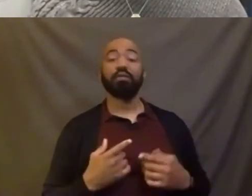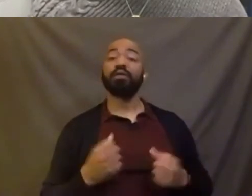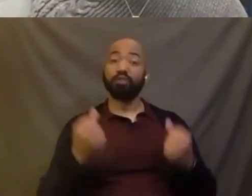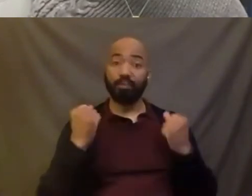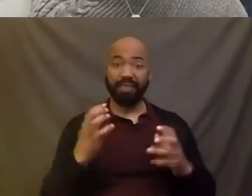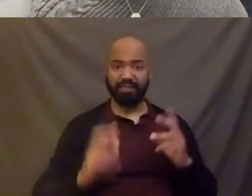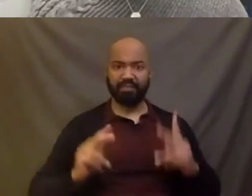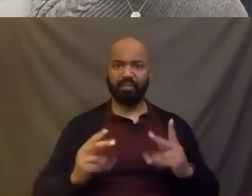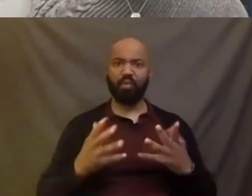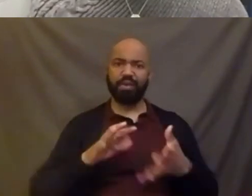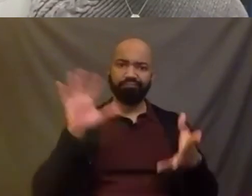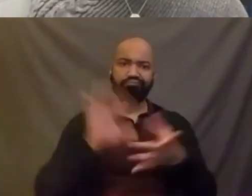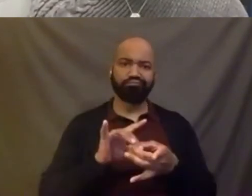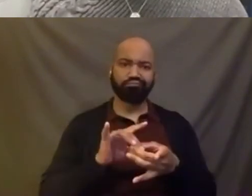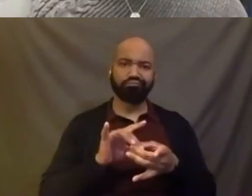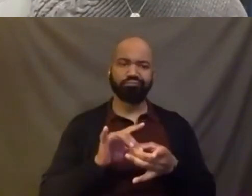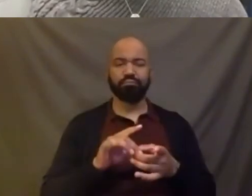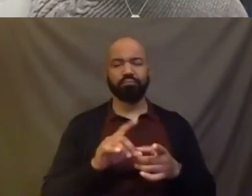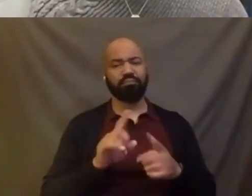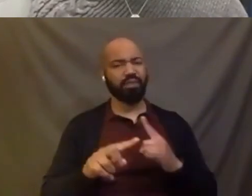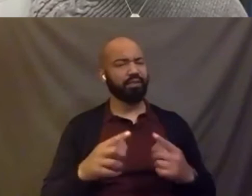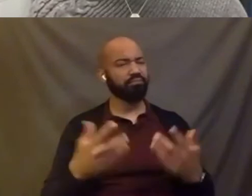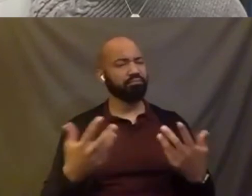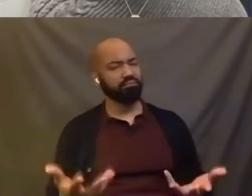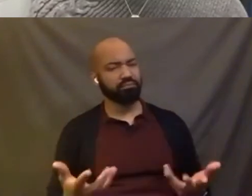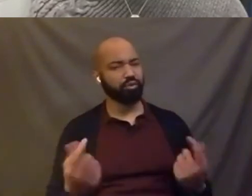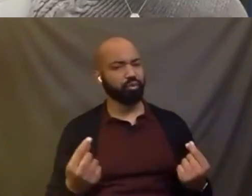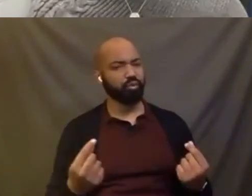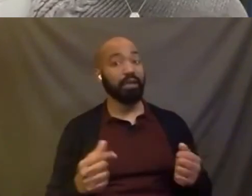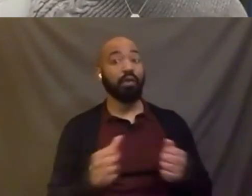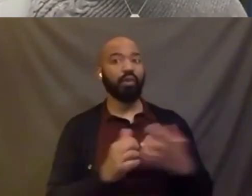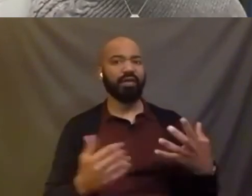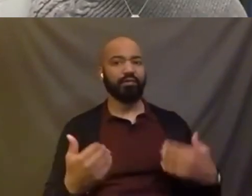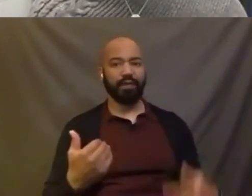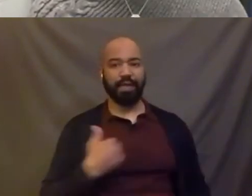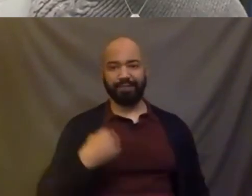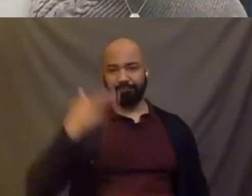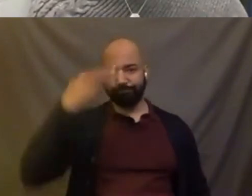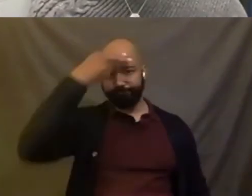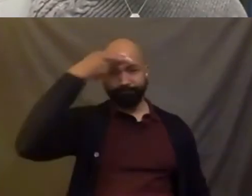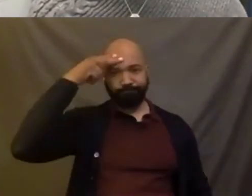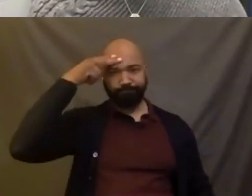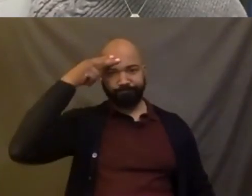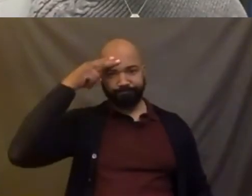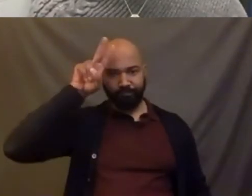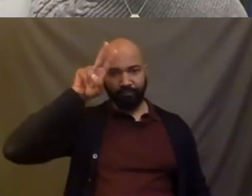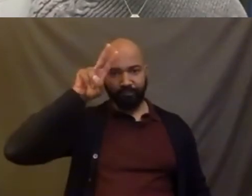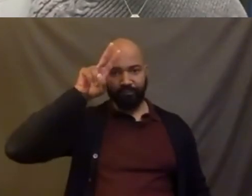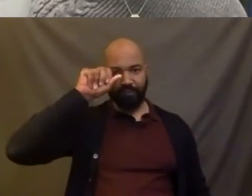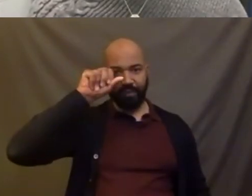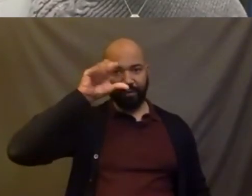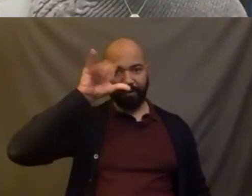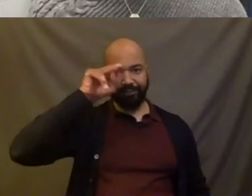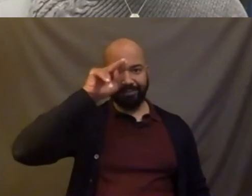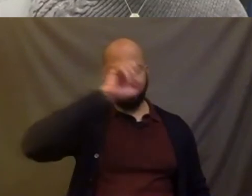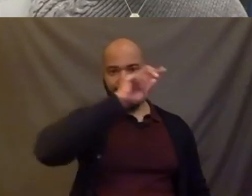to have that connection. So without having a little tattoo on our forehead that says we've been vaccinated, how